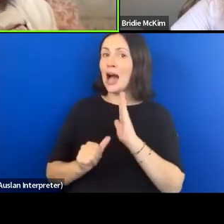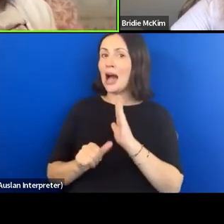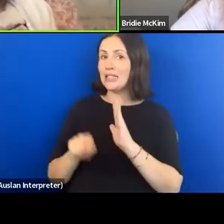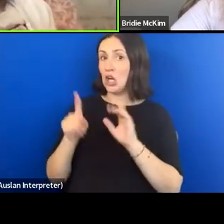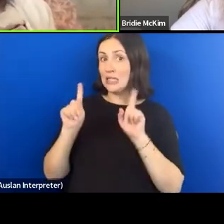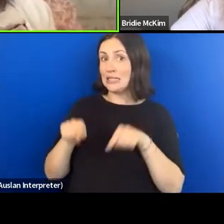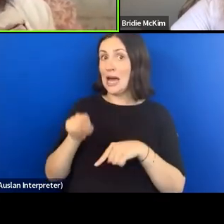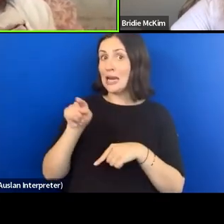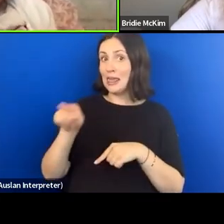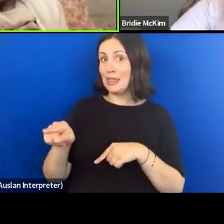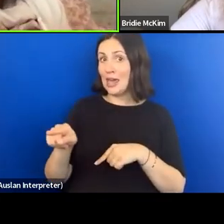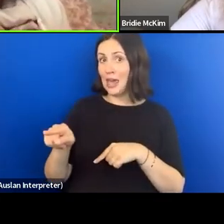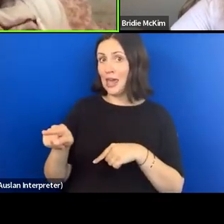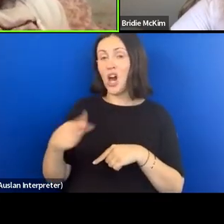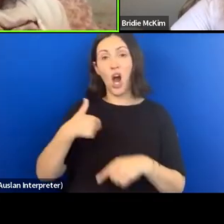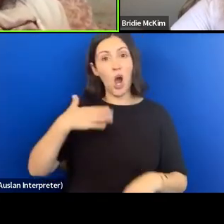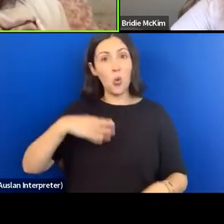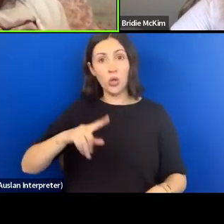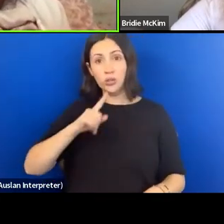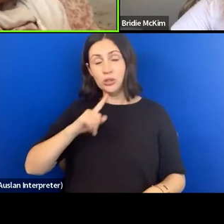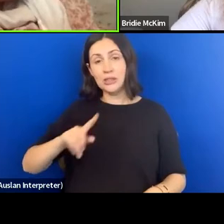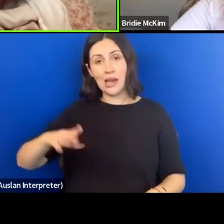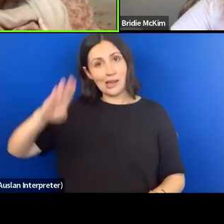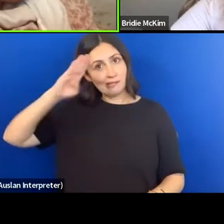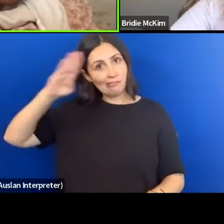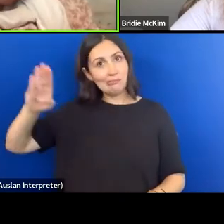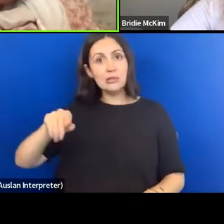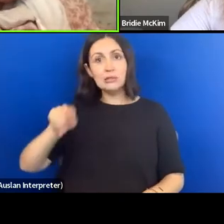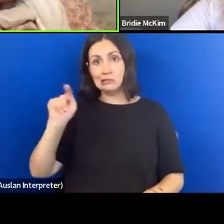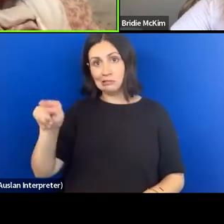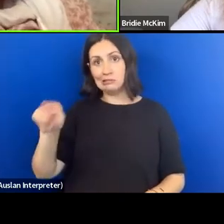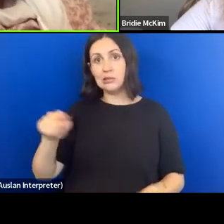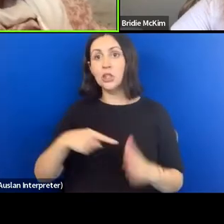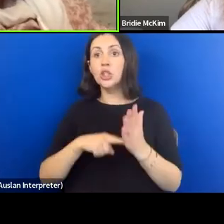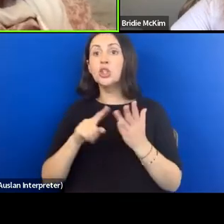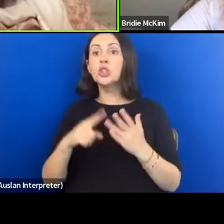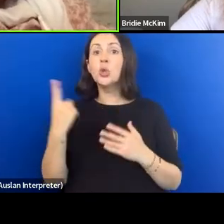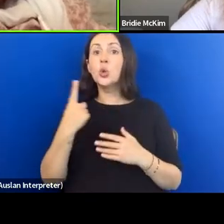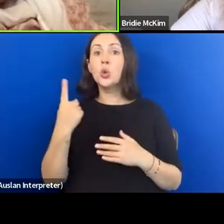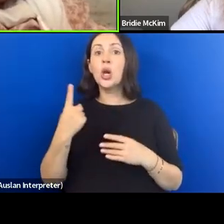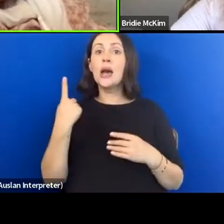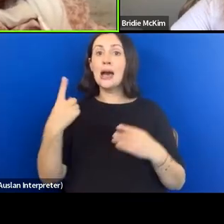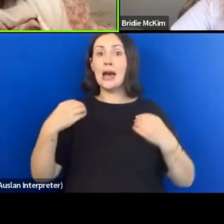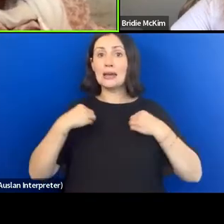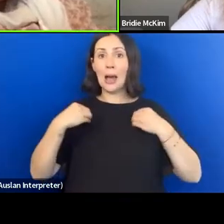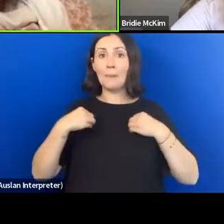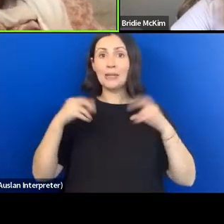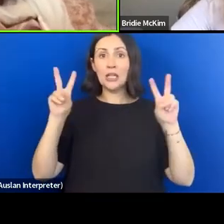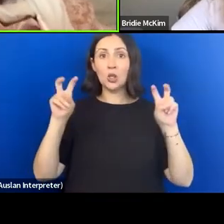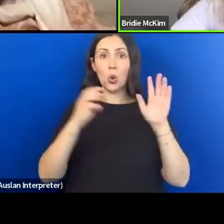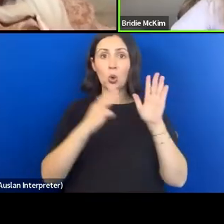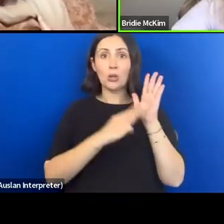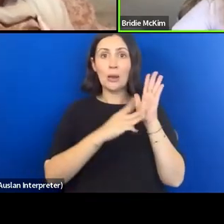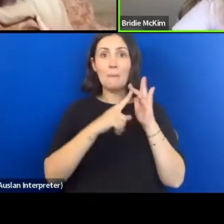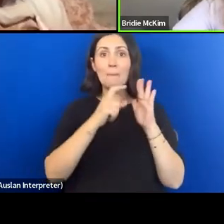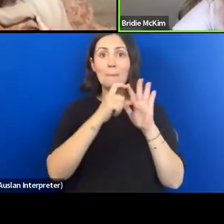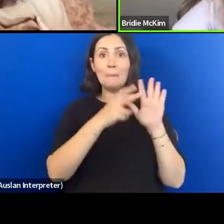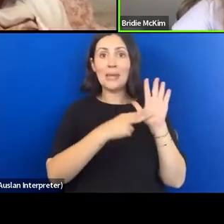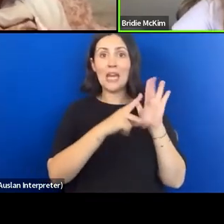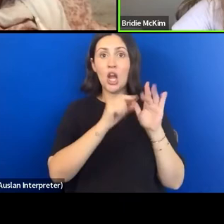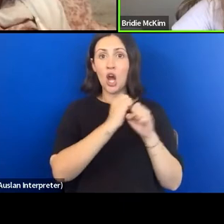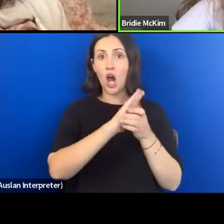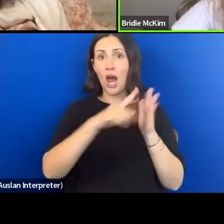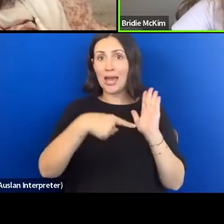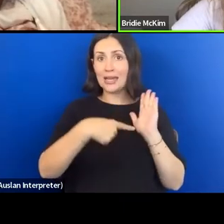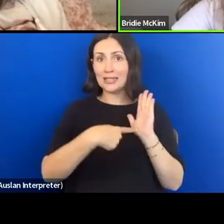give a massive shout out to a company called Midnight Feast, which is